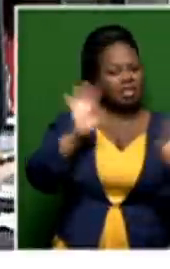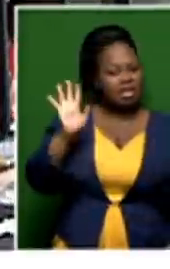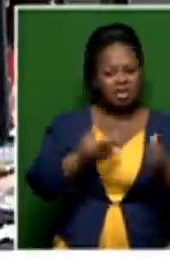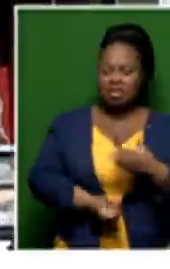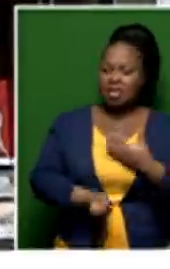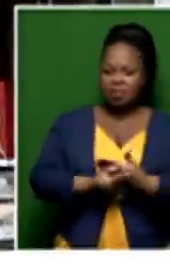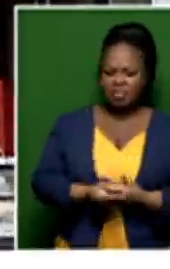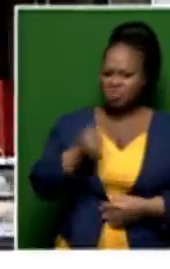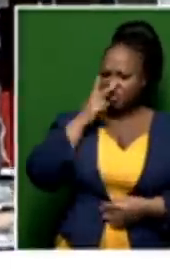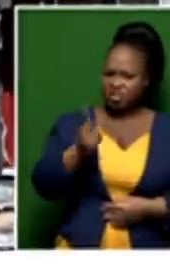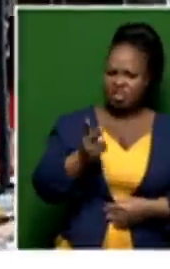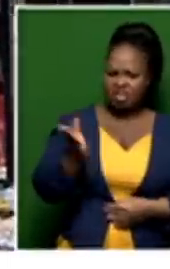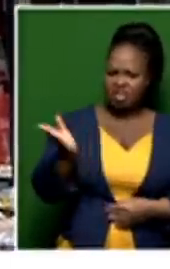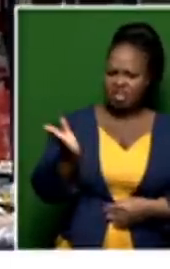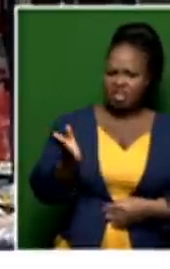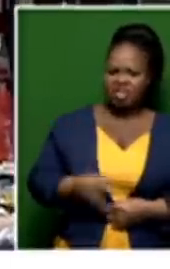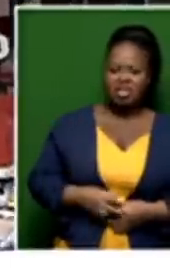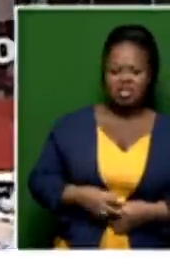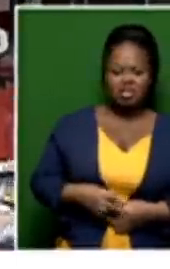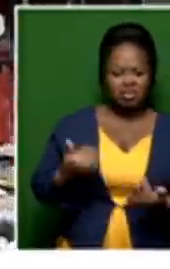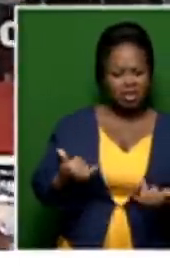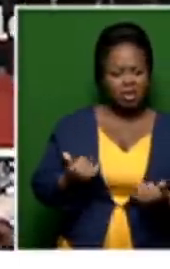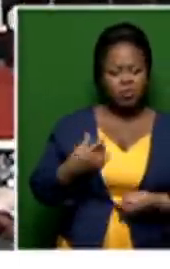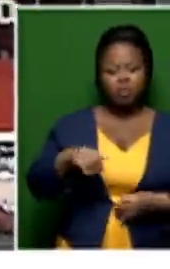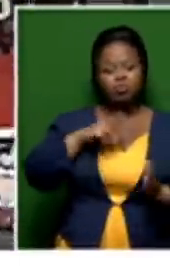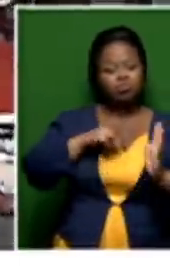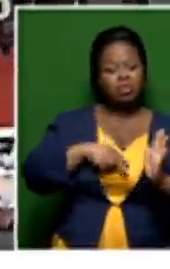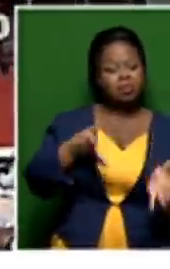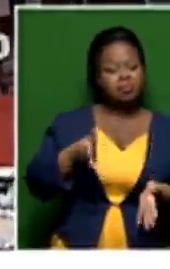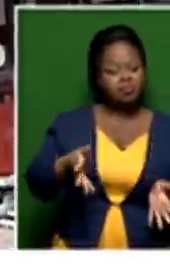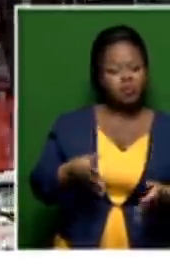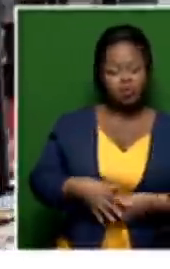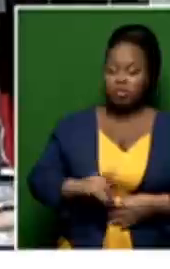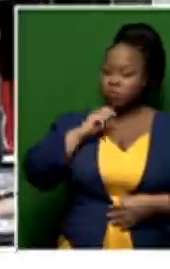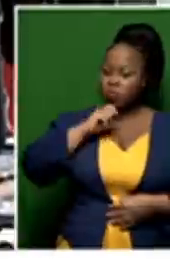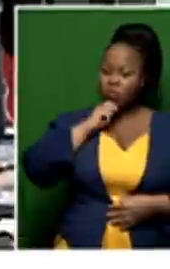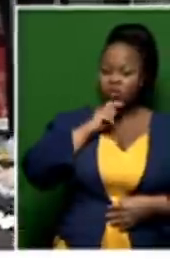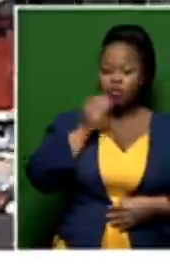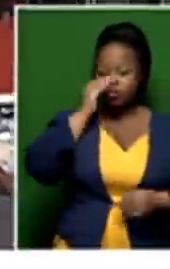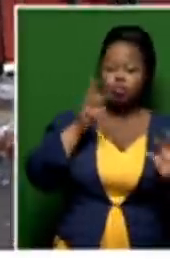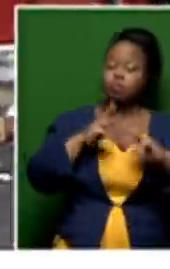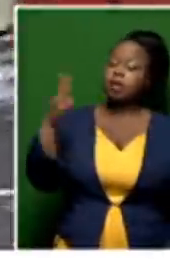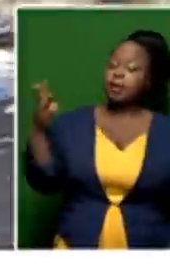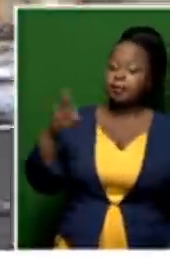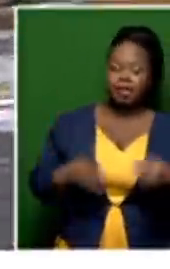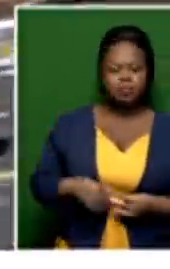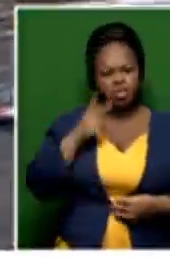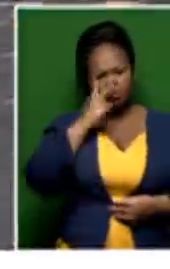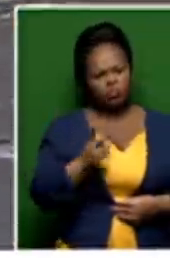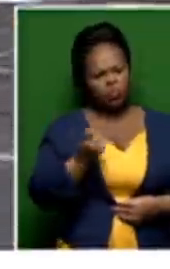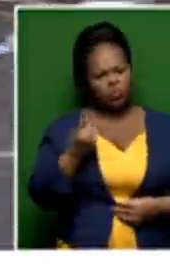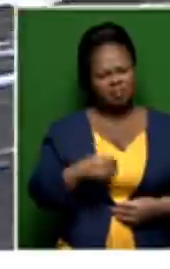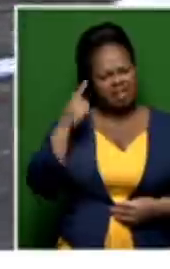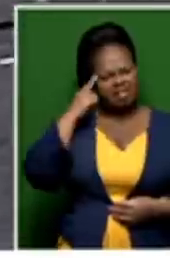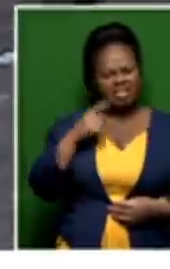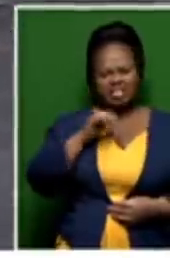now, taking a look at some of the headlines that you read a bit earlier on this morning, Leanne, from the newspapers. I saw one of them, I think it